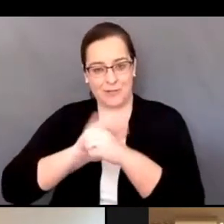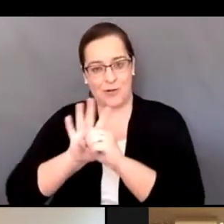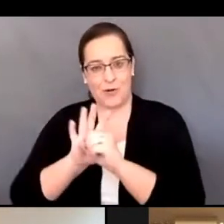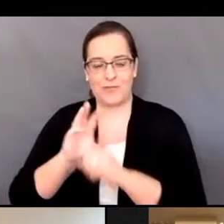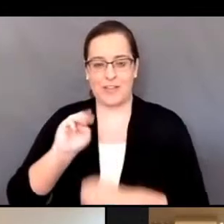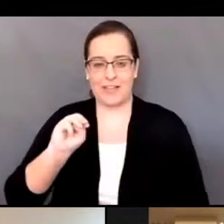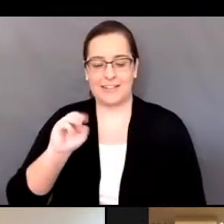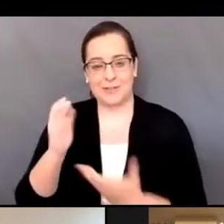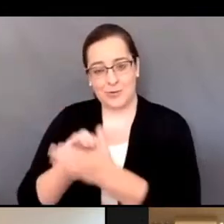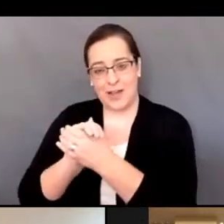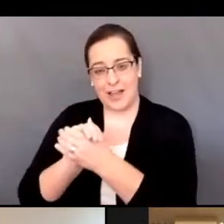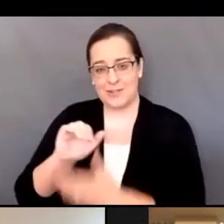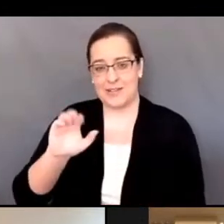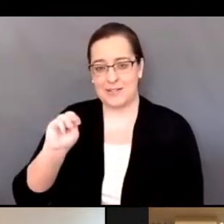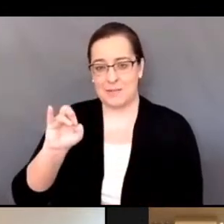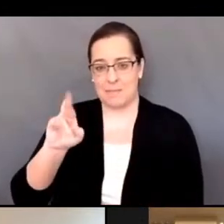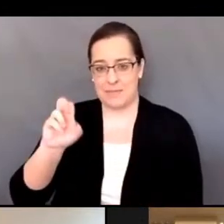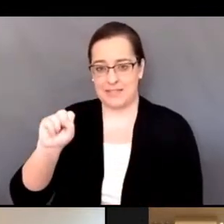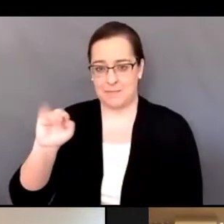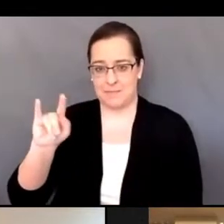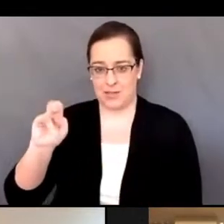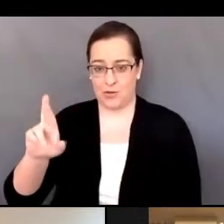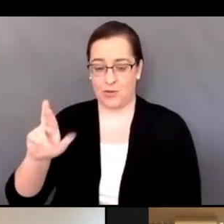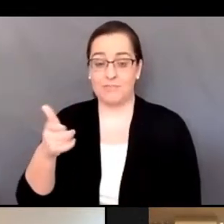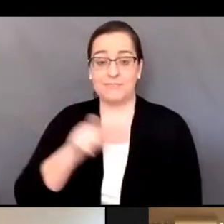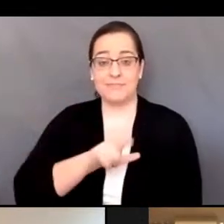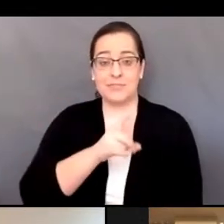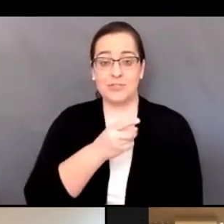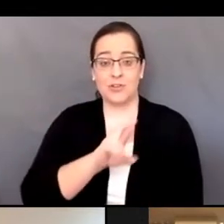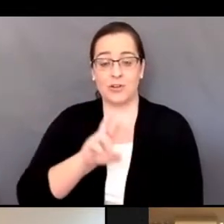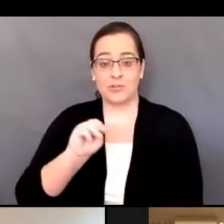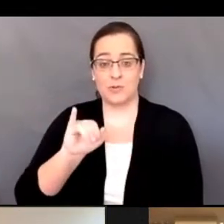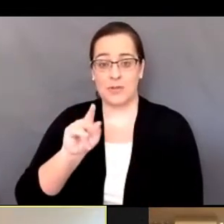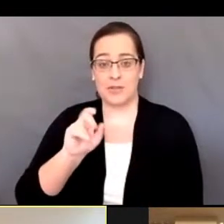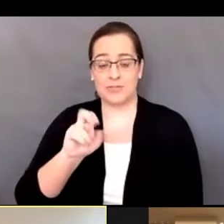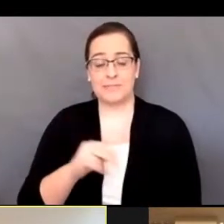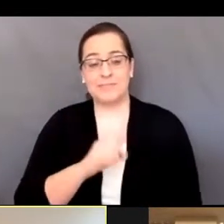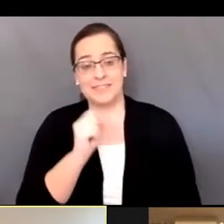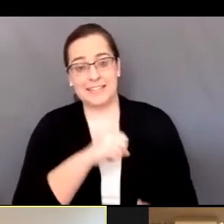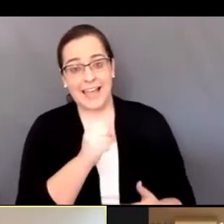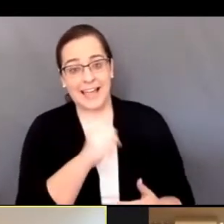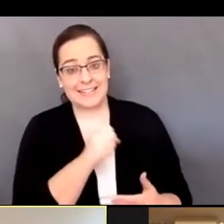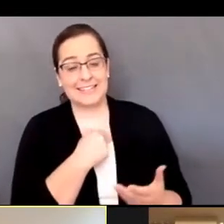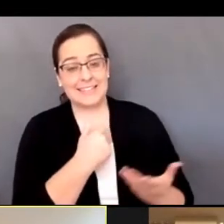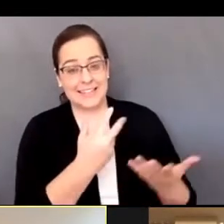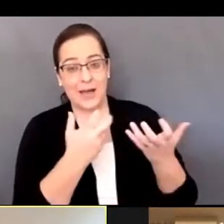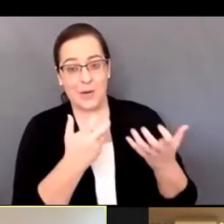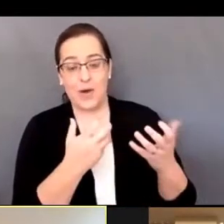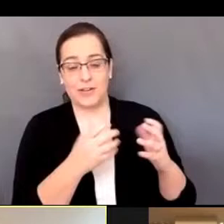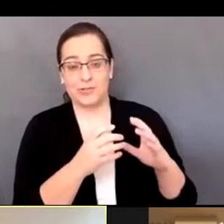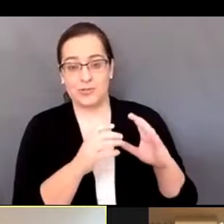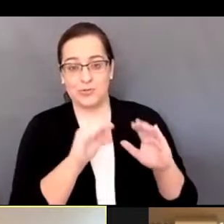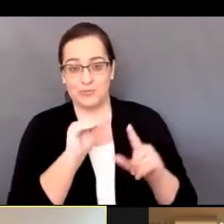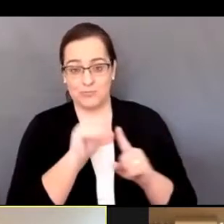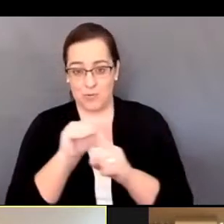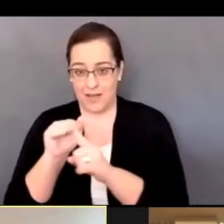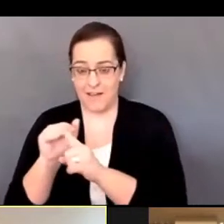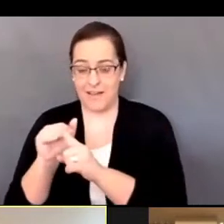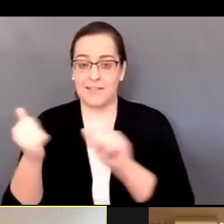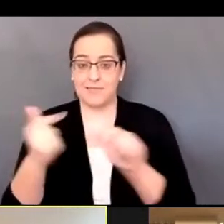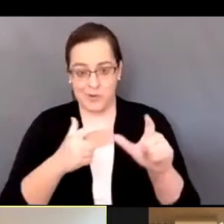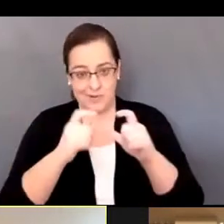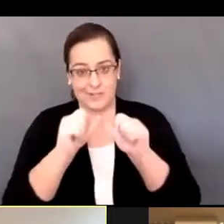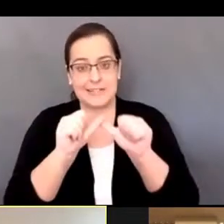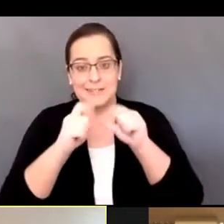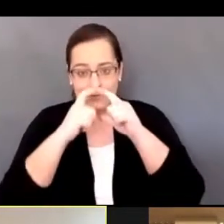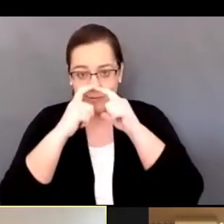Thank you, Casie. This time, I want to go to Dr. Scott Milton. Yes, I would like to remind everyone to continue to wear their